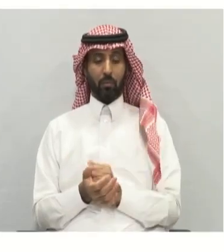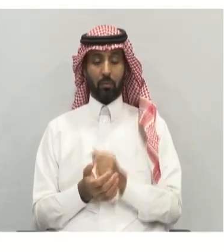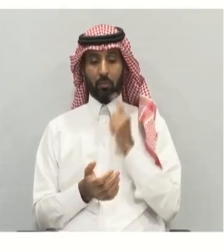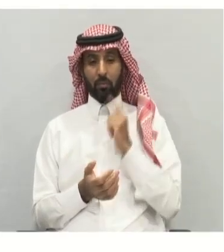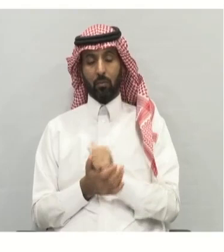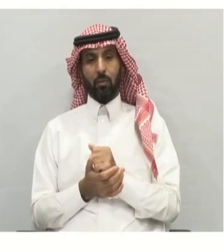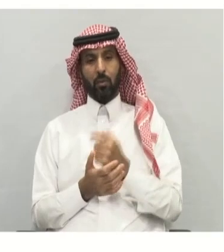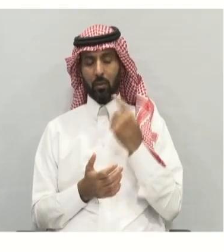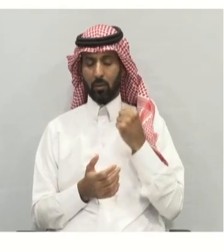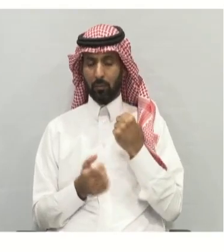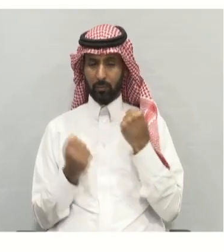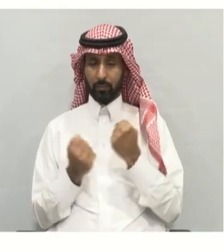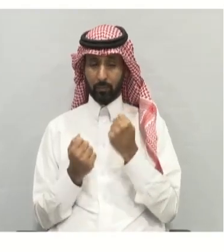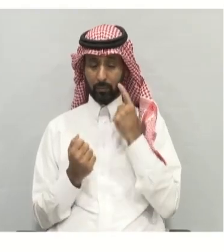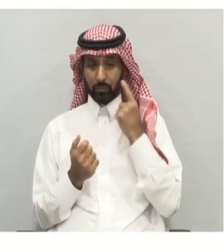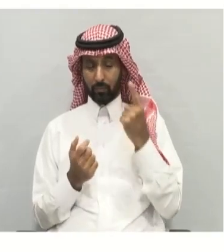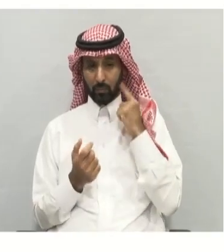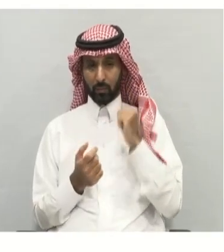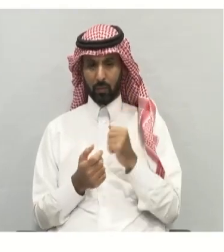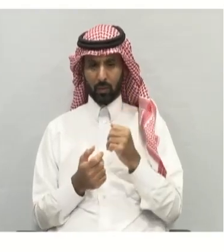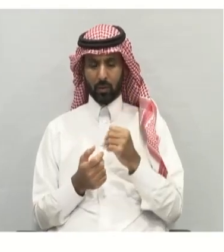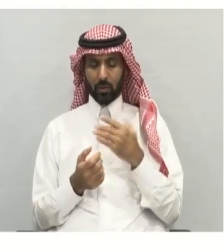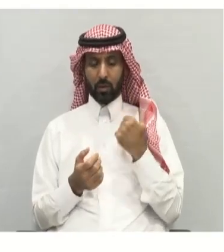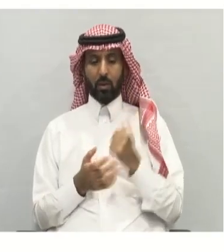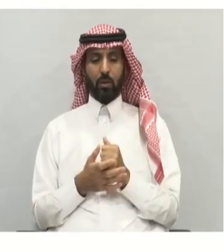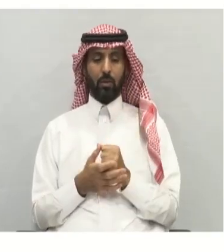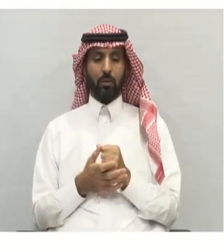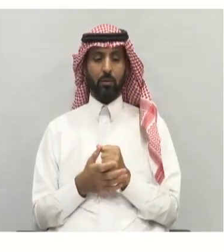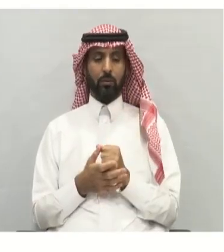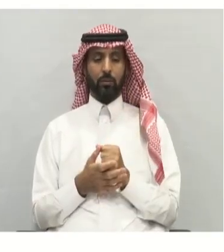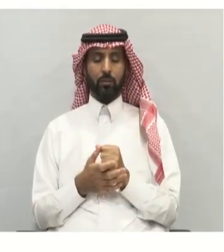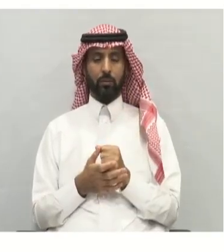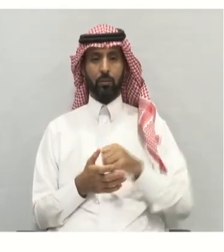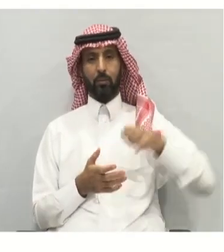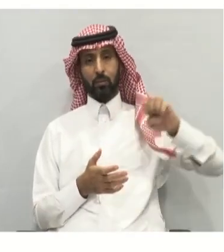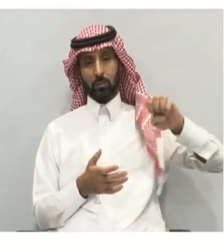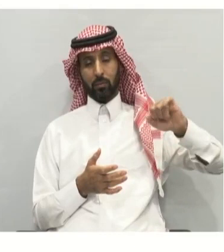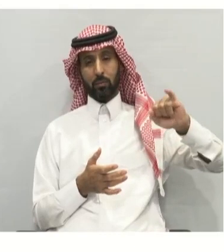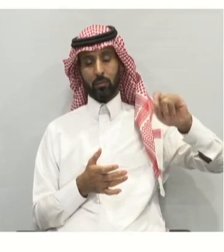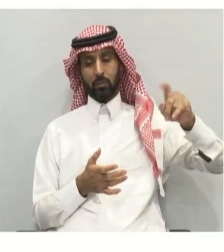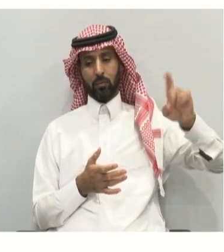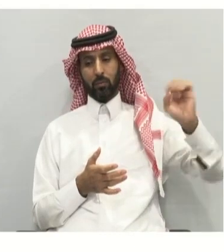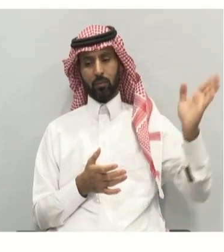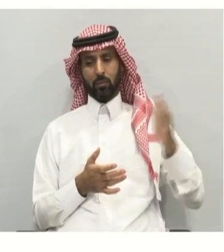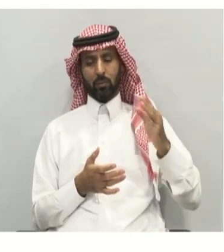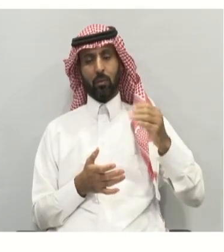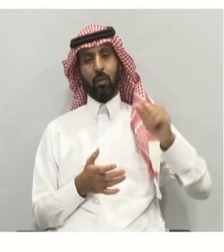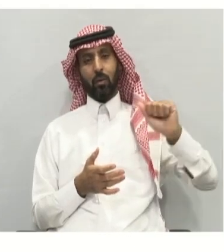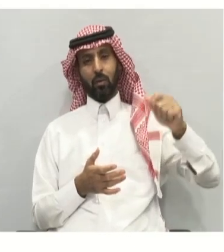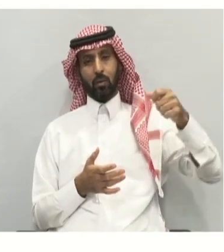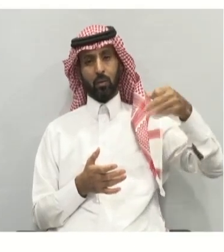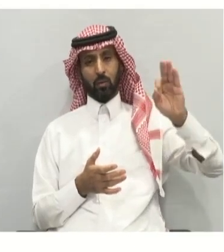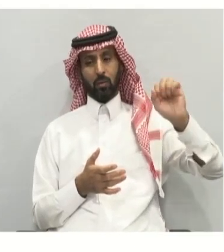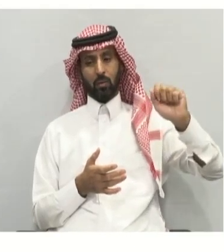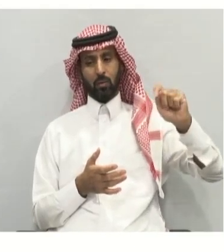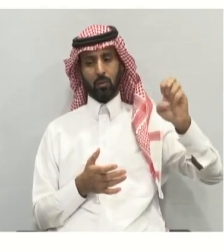the day was on Tuesday, the time was 11 o'clock, and the place at the parents' house. And on Eid al-Adha,